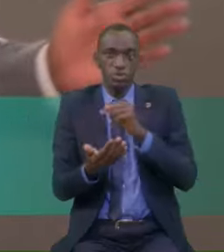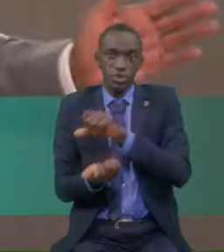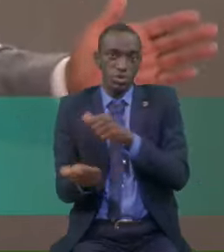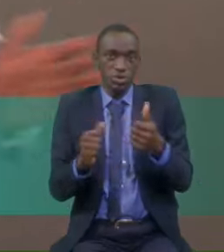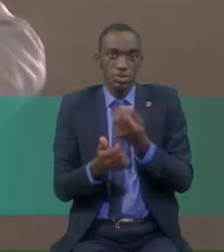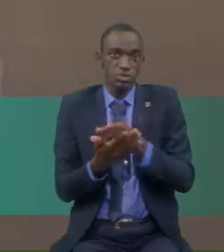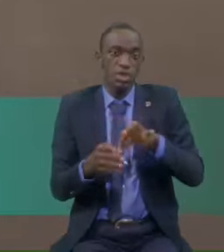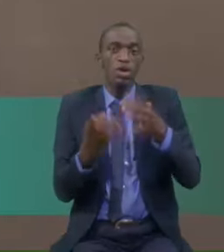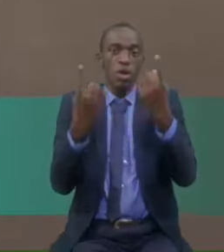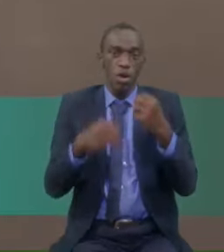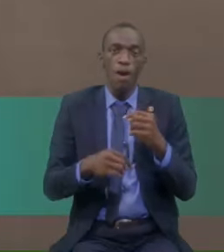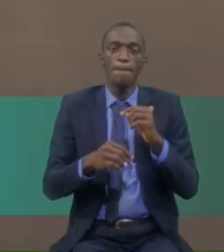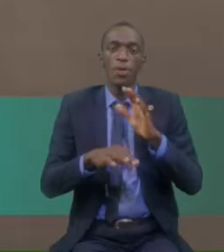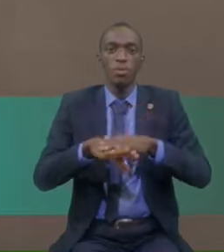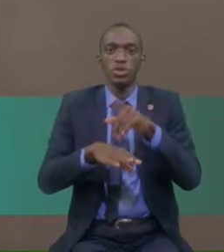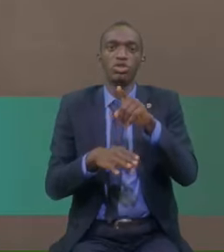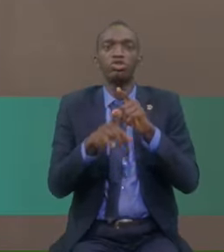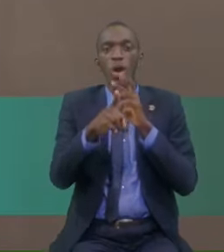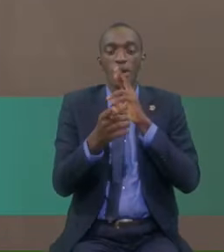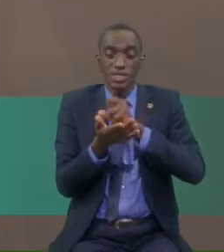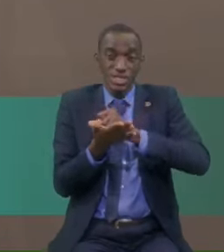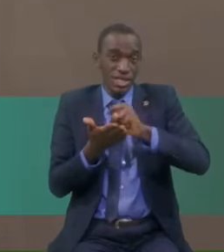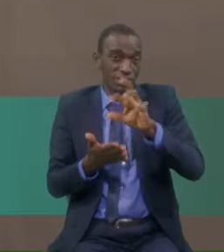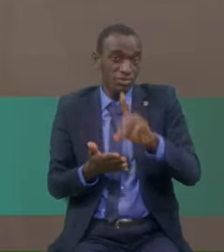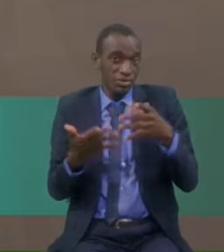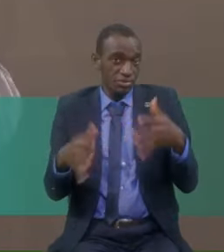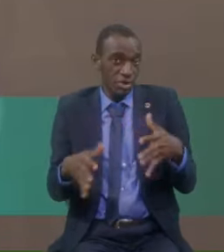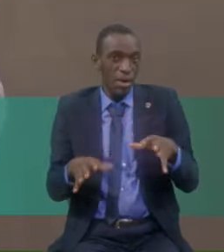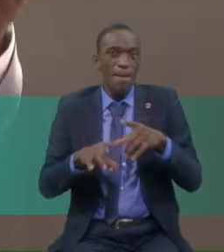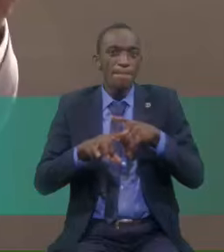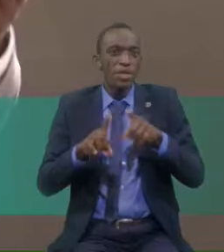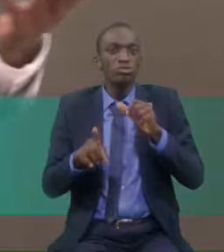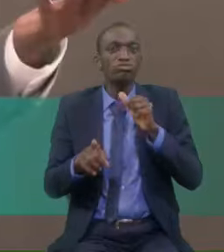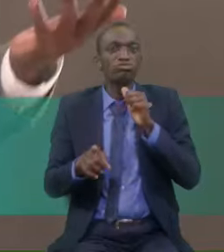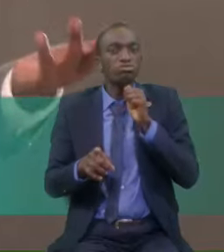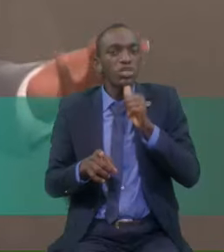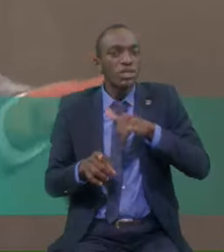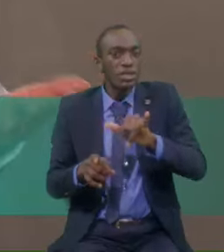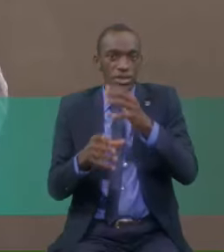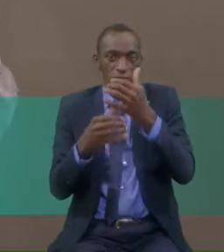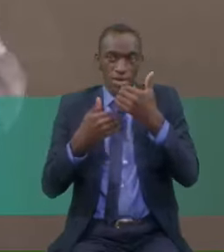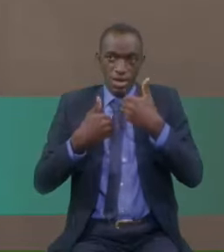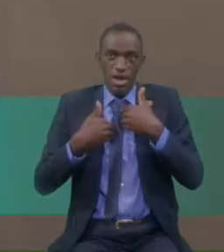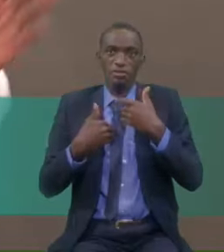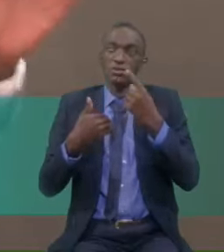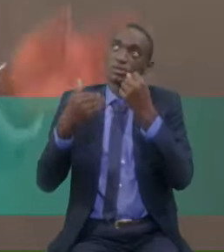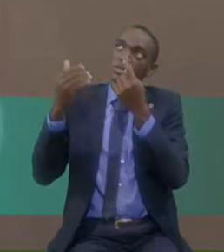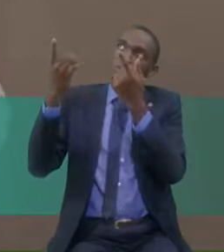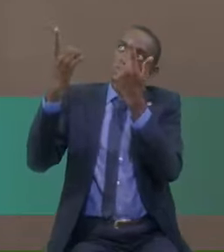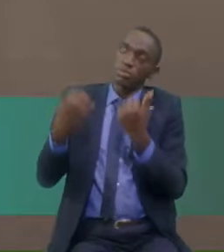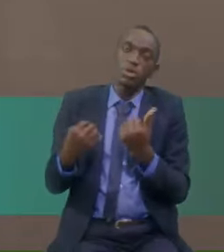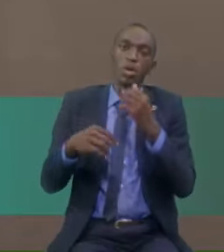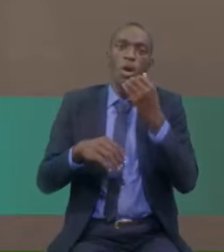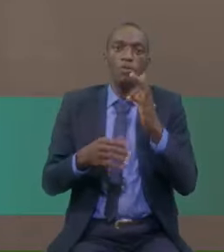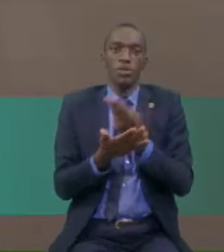still before the Holy Ghost comes upon you. You are enlightened, that's before